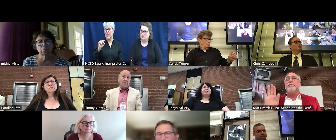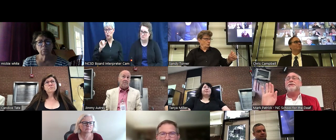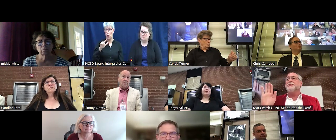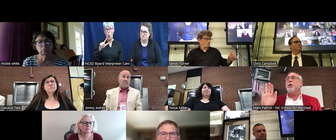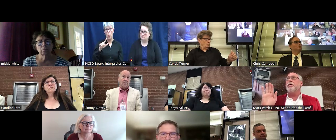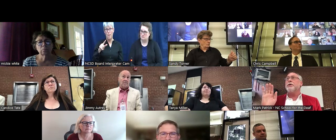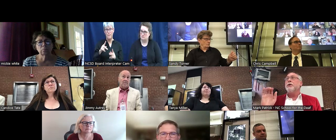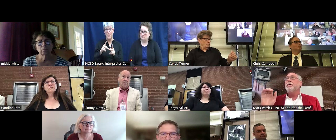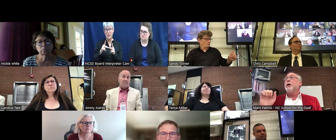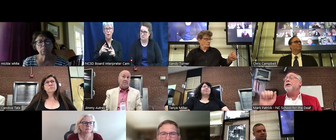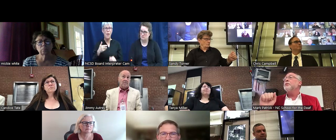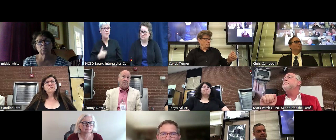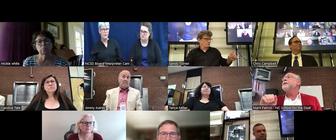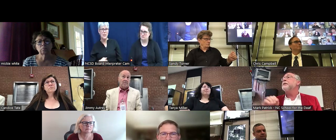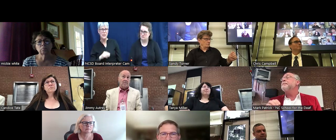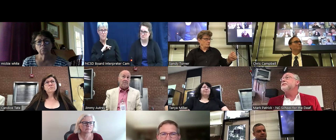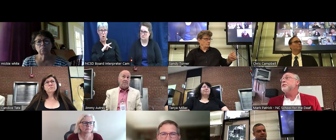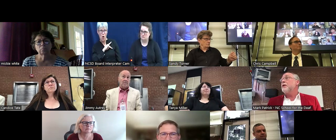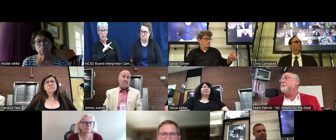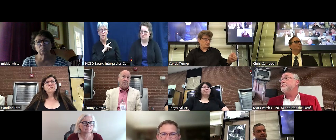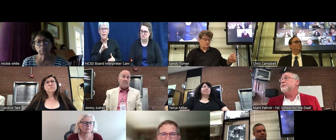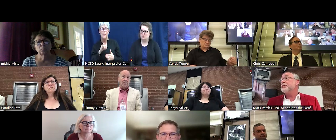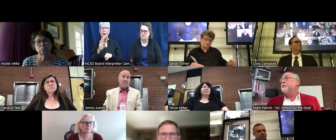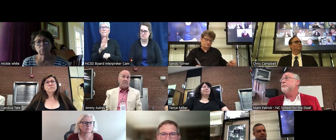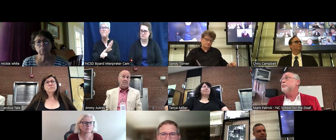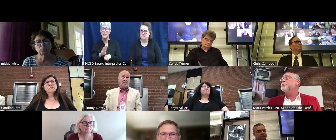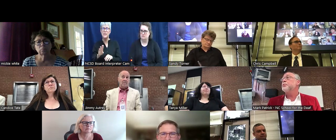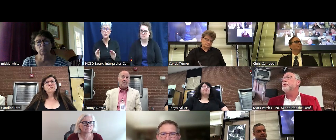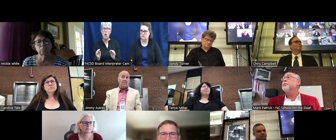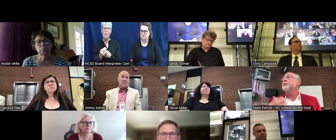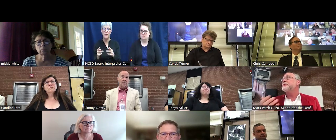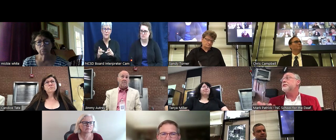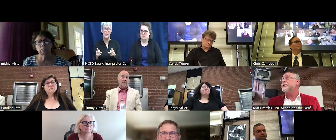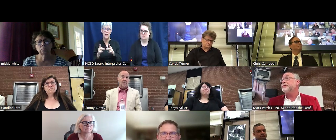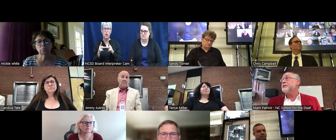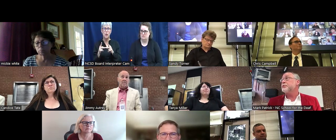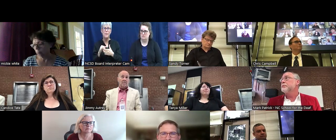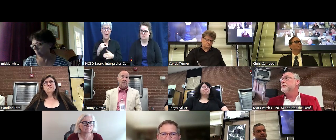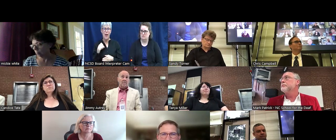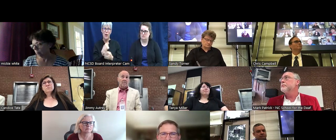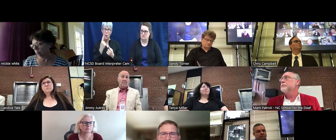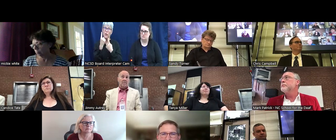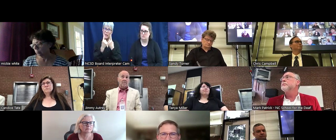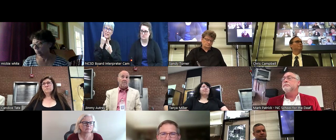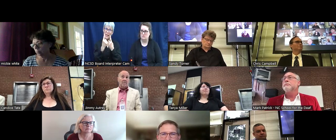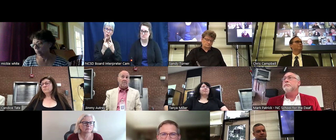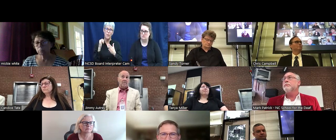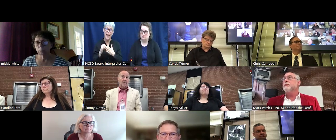And this is Mark. It would be a business office position, which we would consider essential.